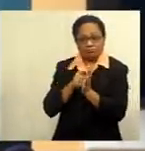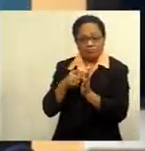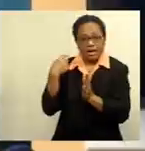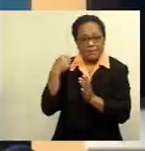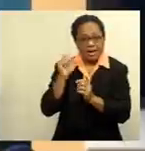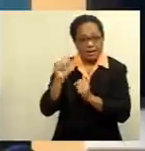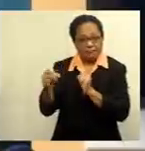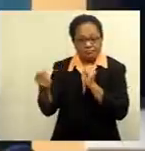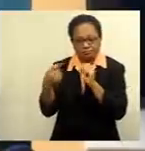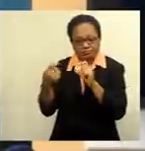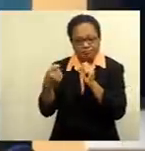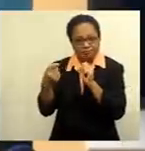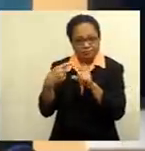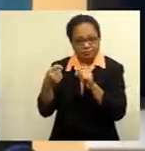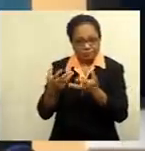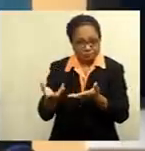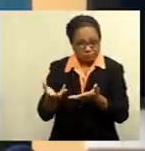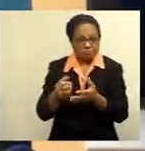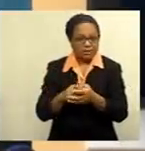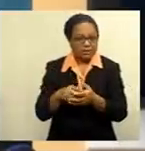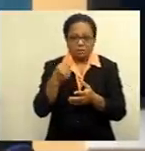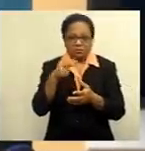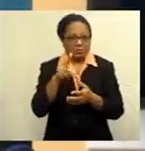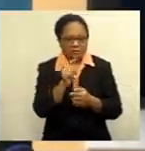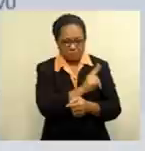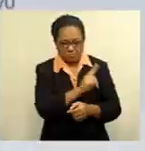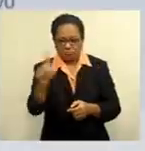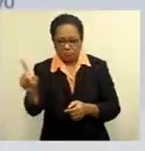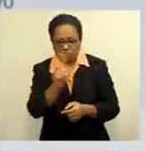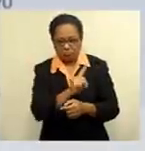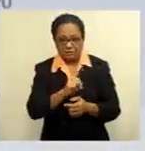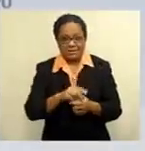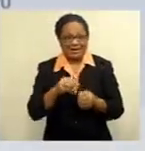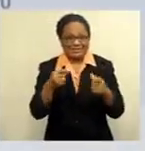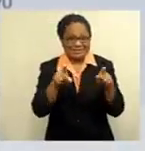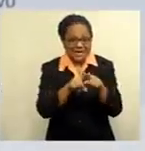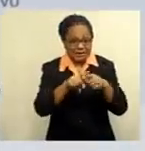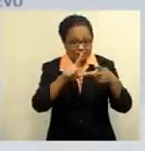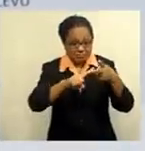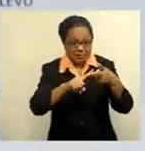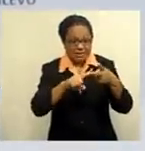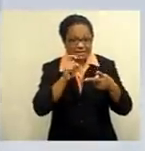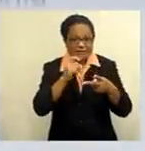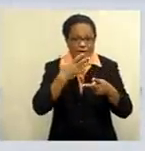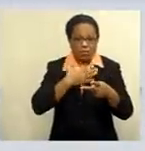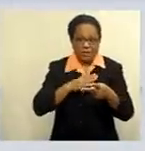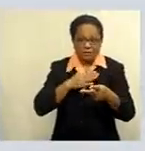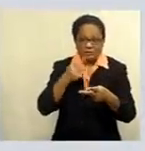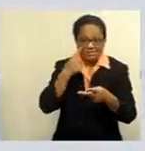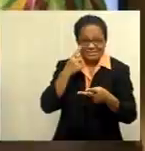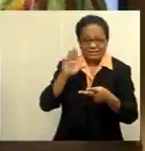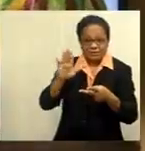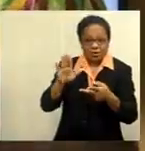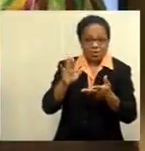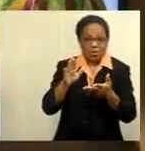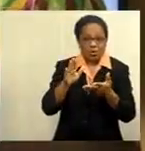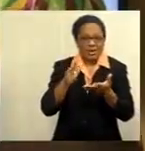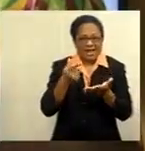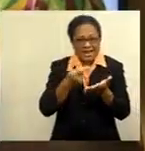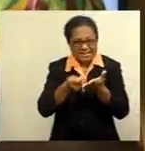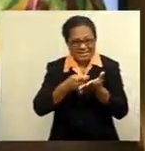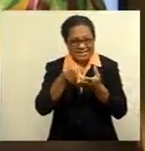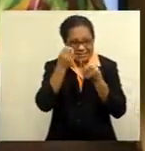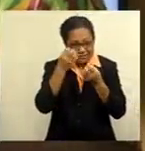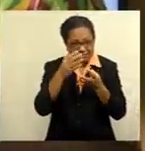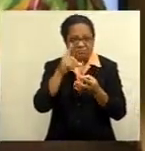while referencing their receipts. Third, to view their latest lease statement invoice online. The ministry